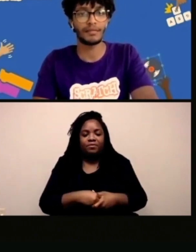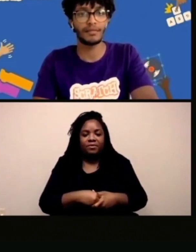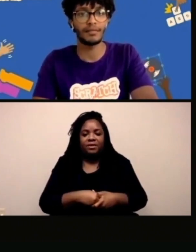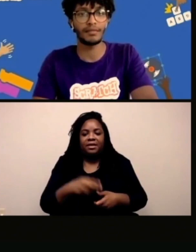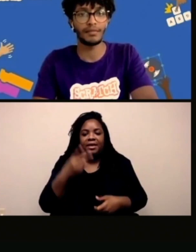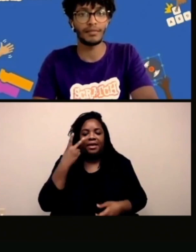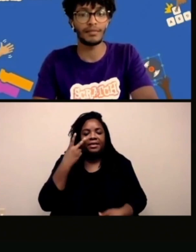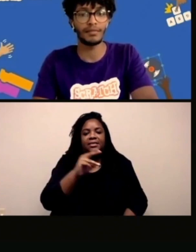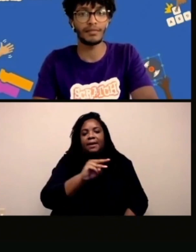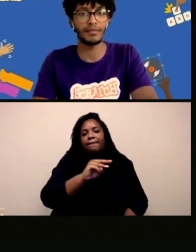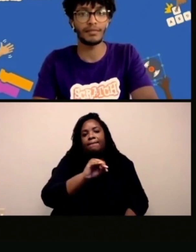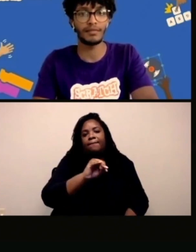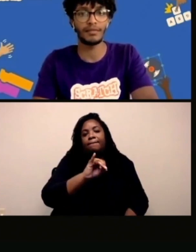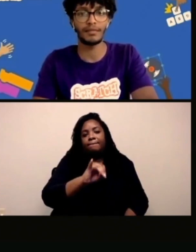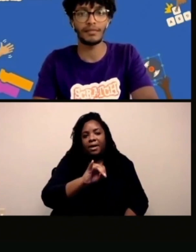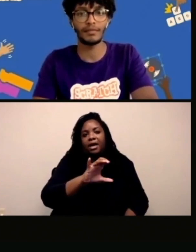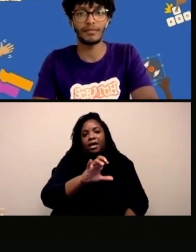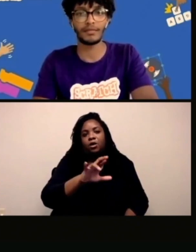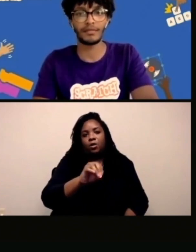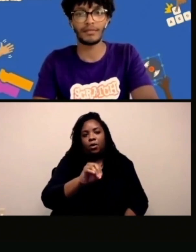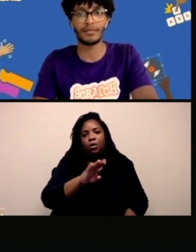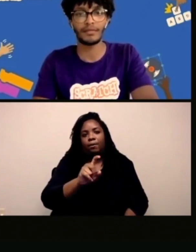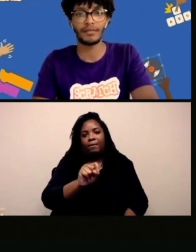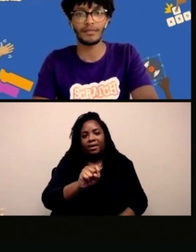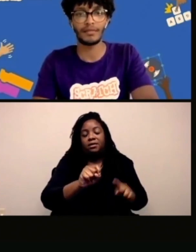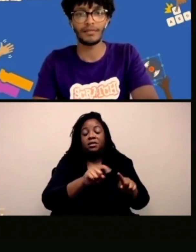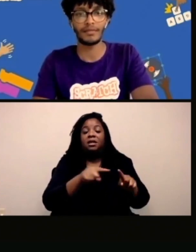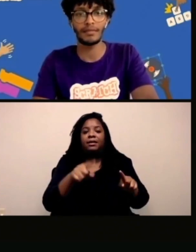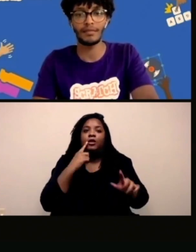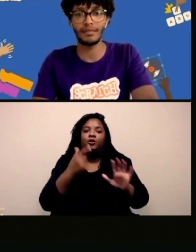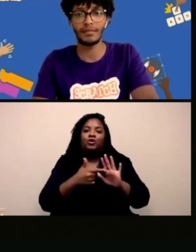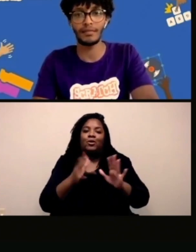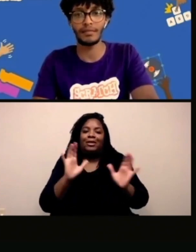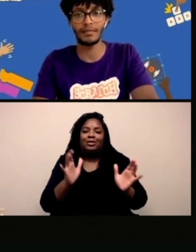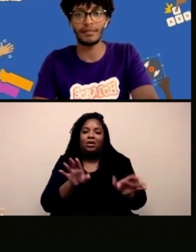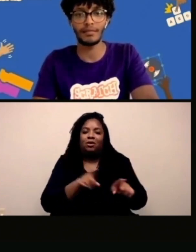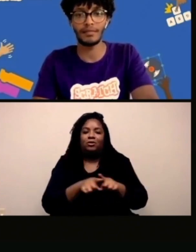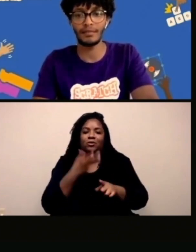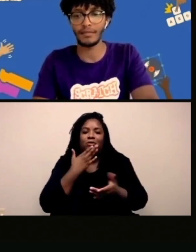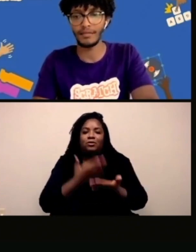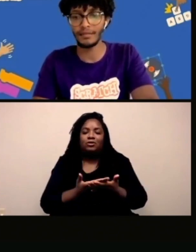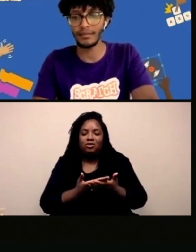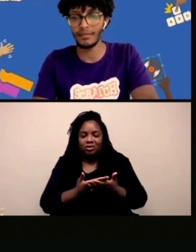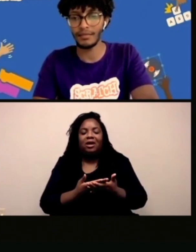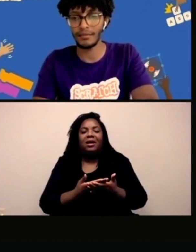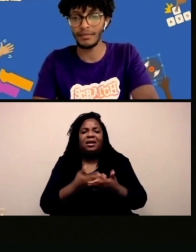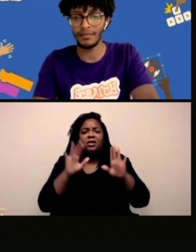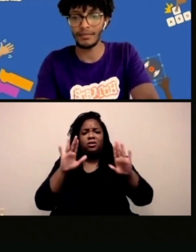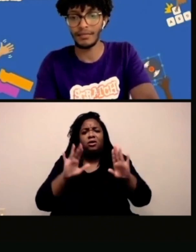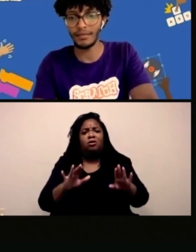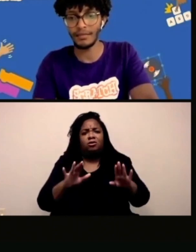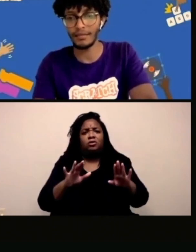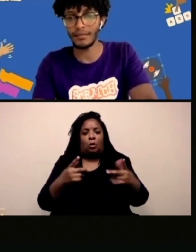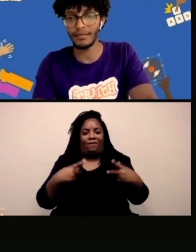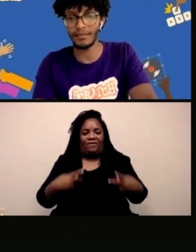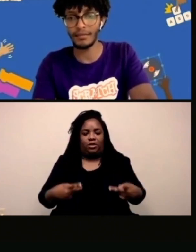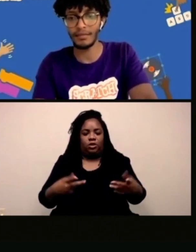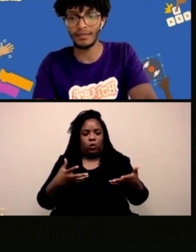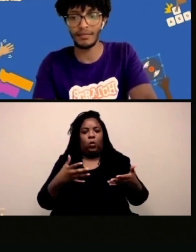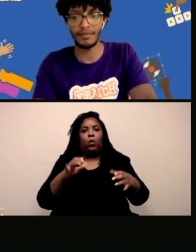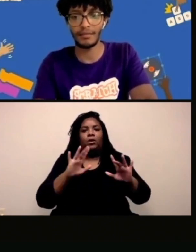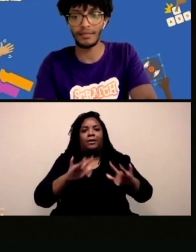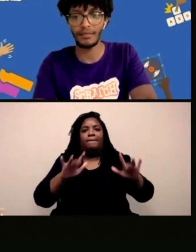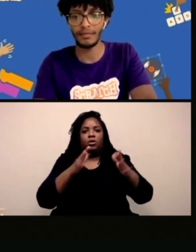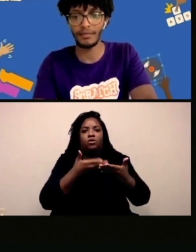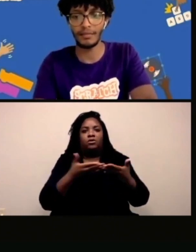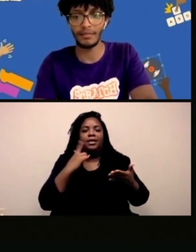microbit was something that's somebody shared in the chat too, which is a wonderful physical computing device to help express feelings or